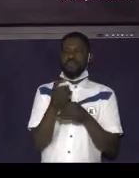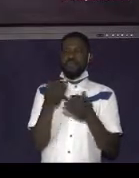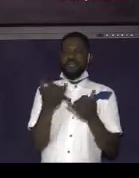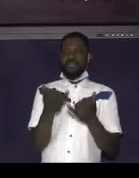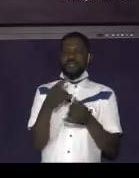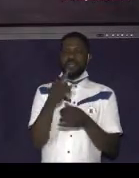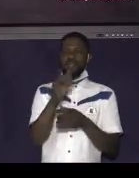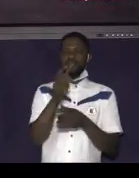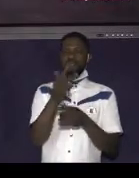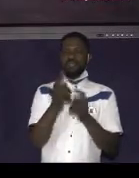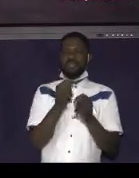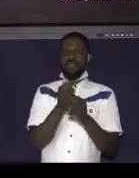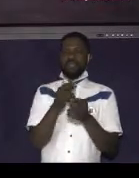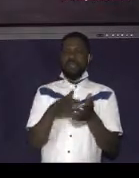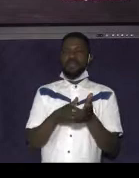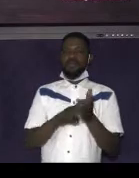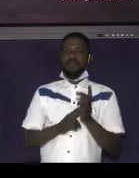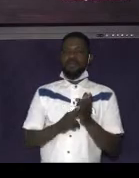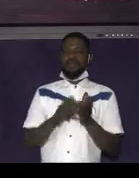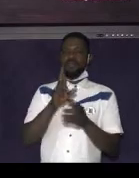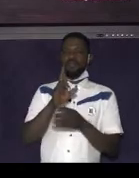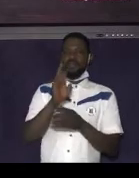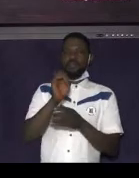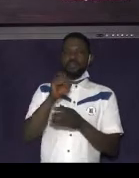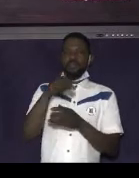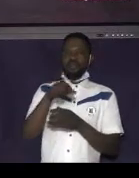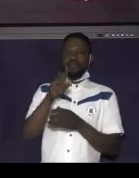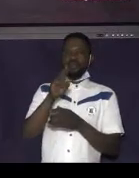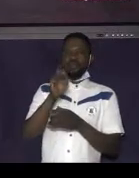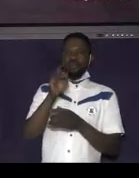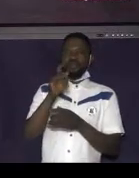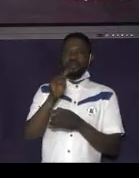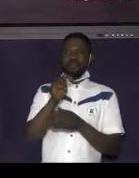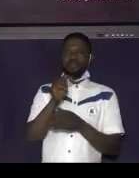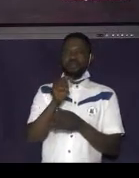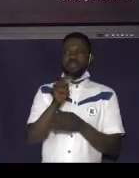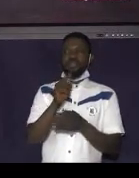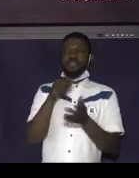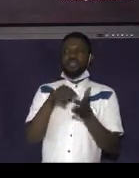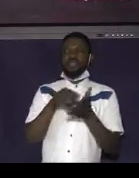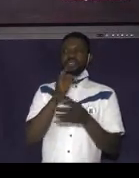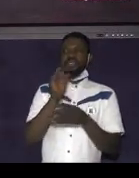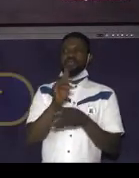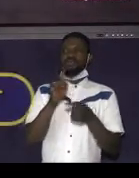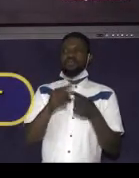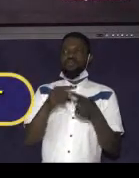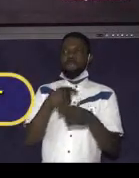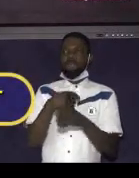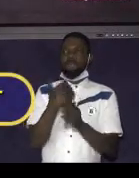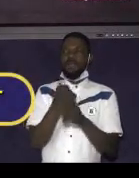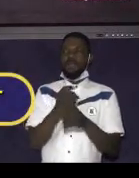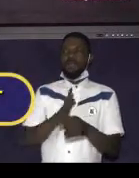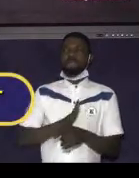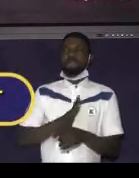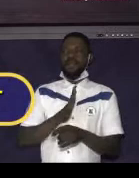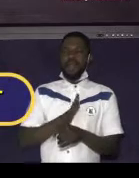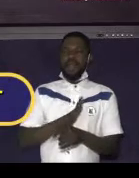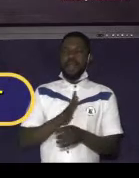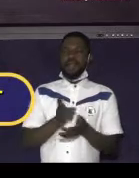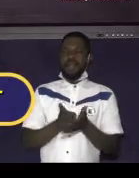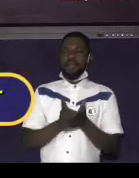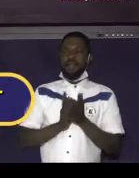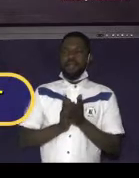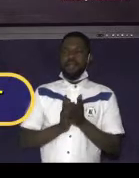Now, the third type, request. Request. This is used to make polite